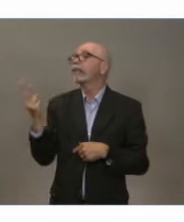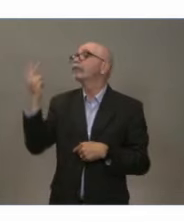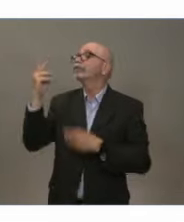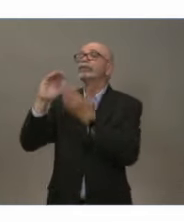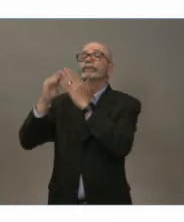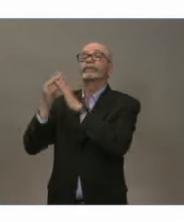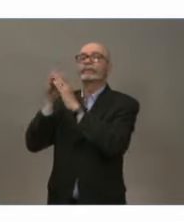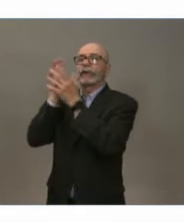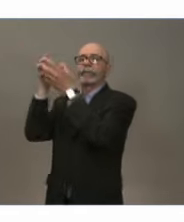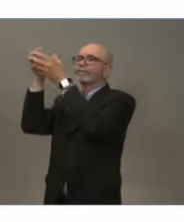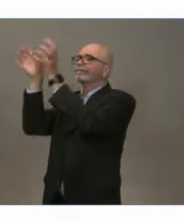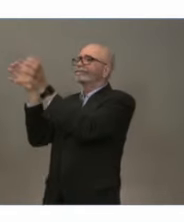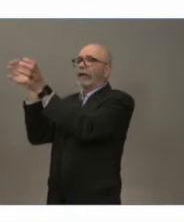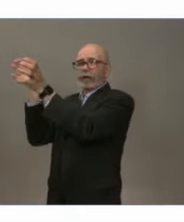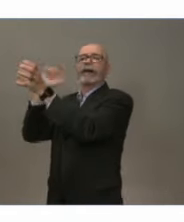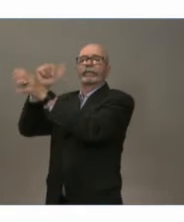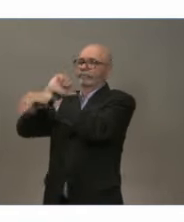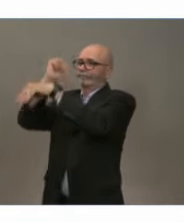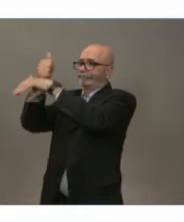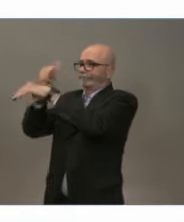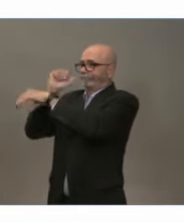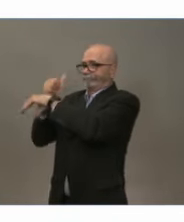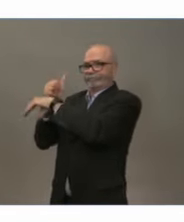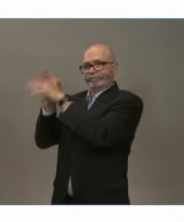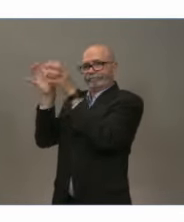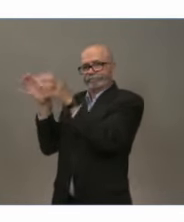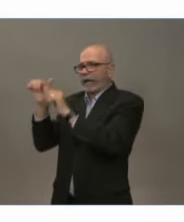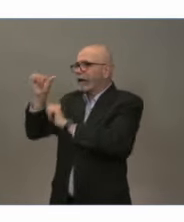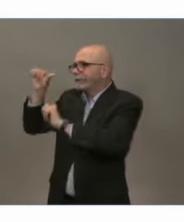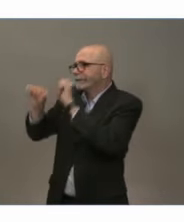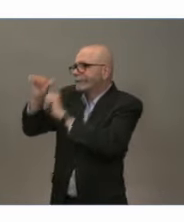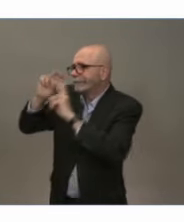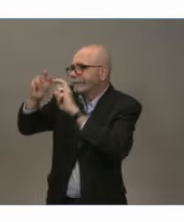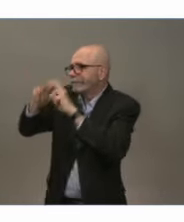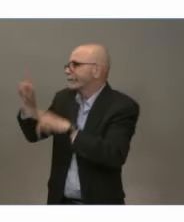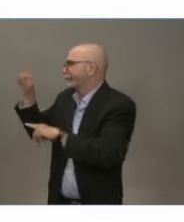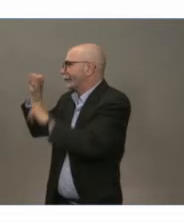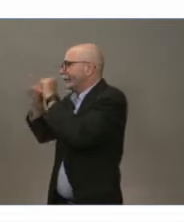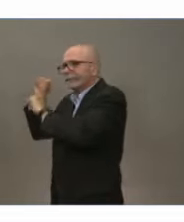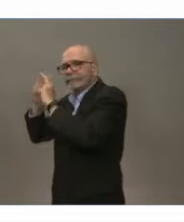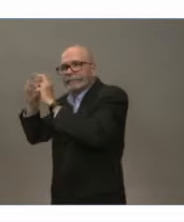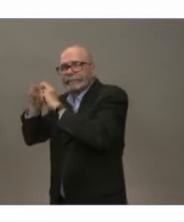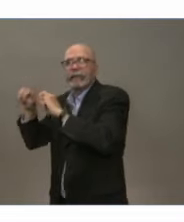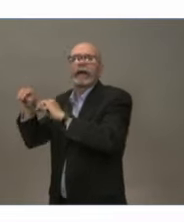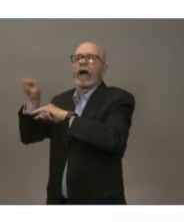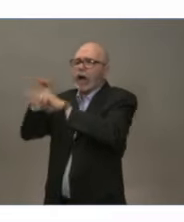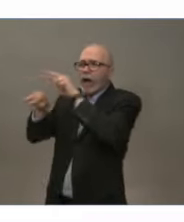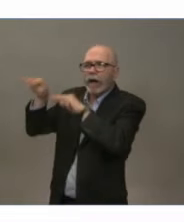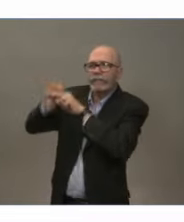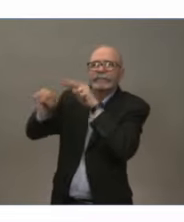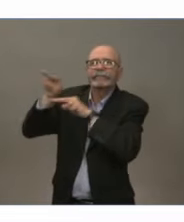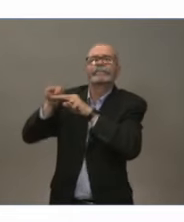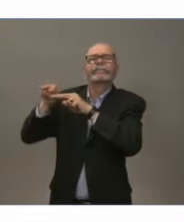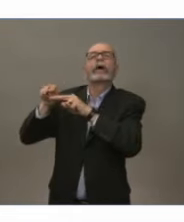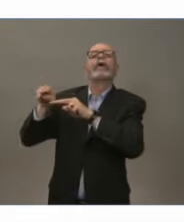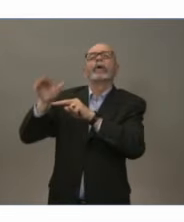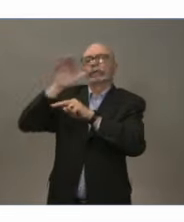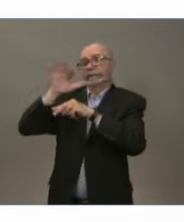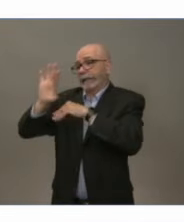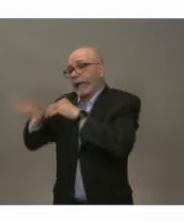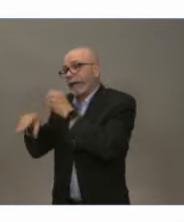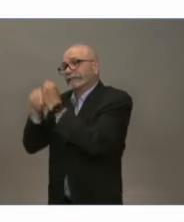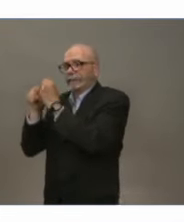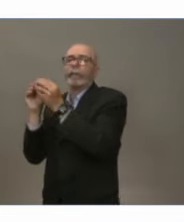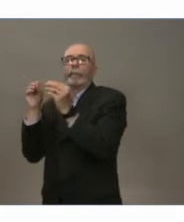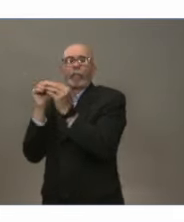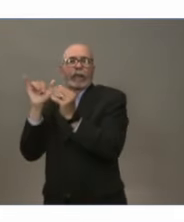area. And along with that, the testing, we are then bringing in the necessary supports that some of these communities need to